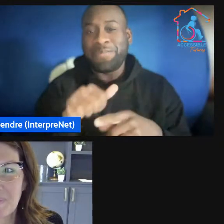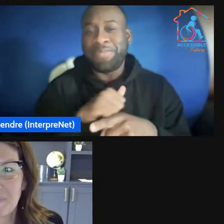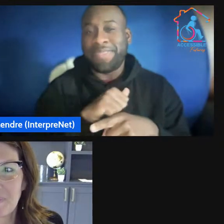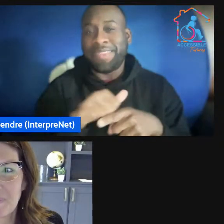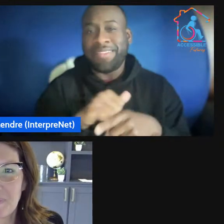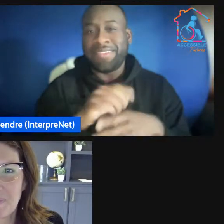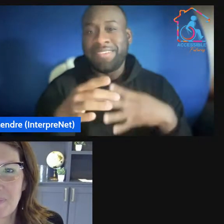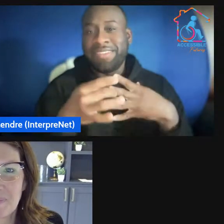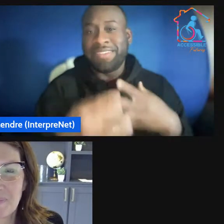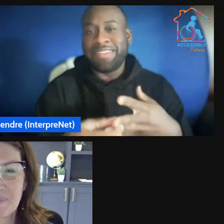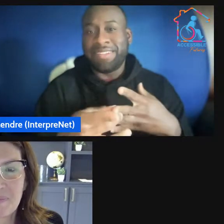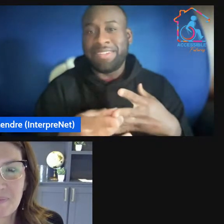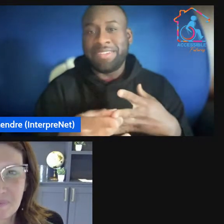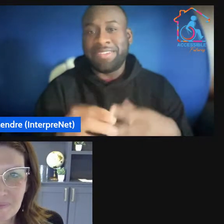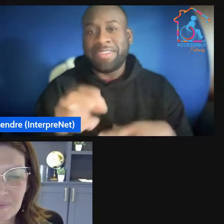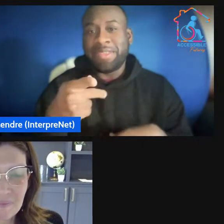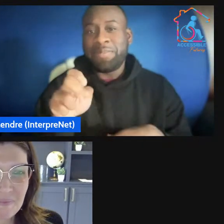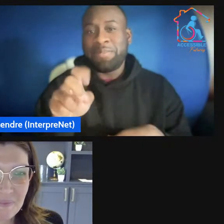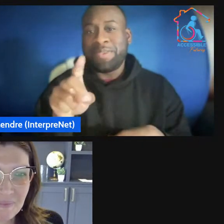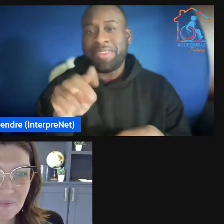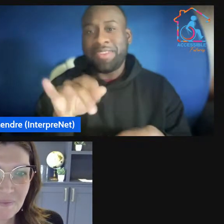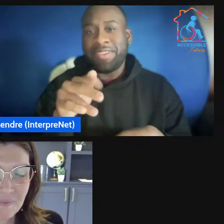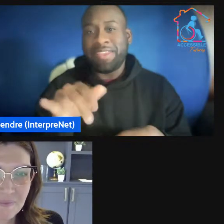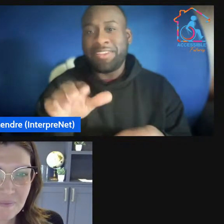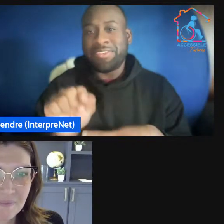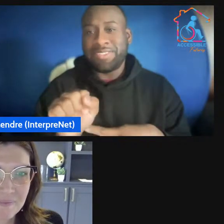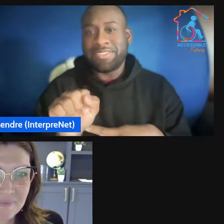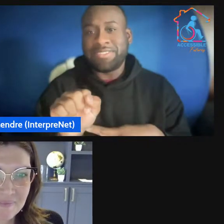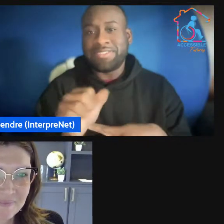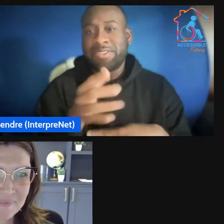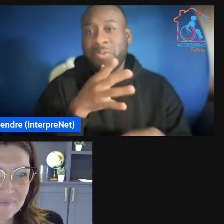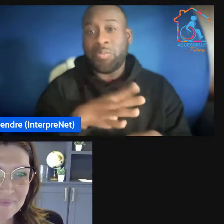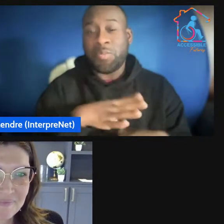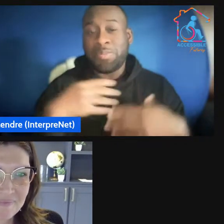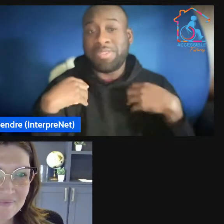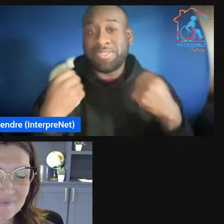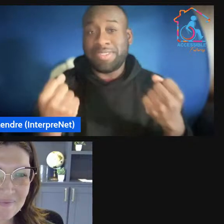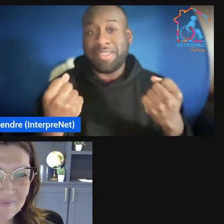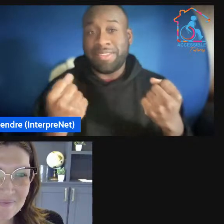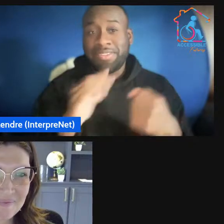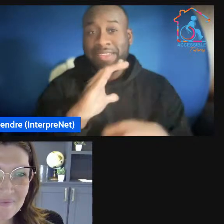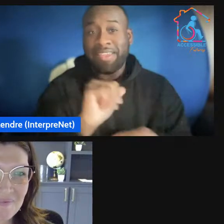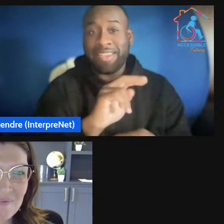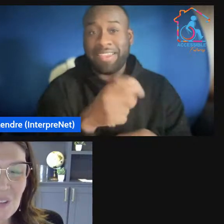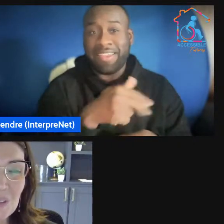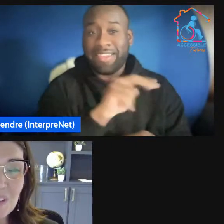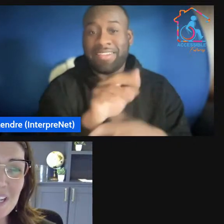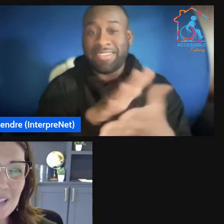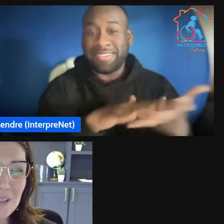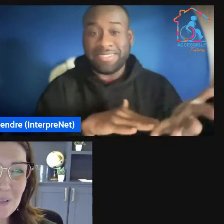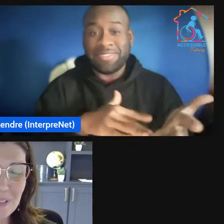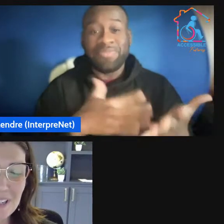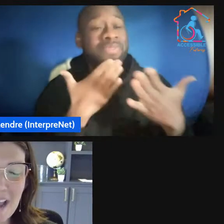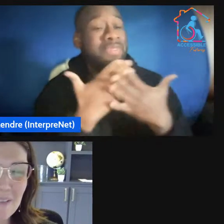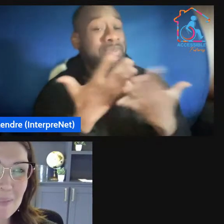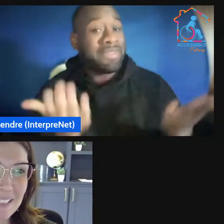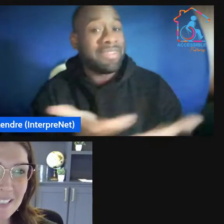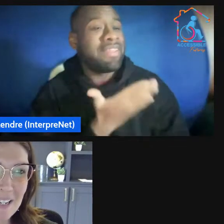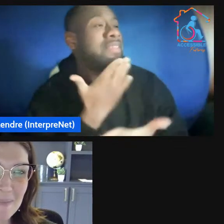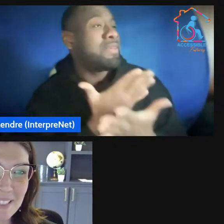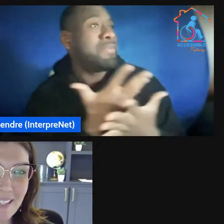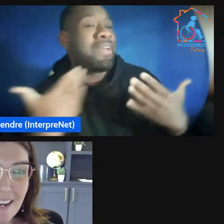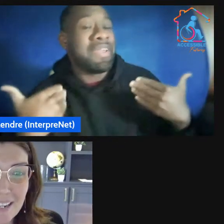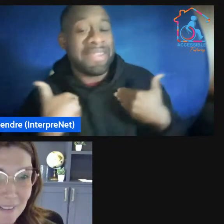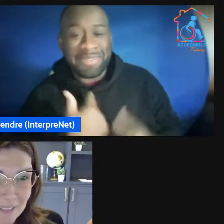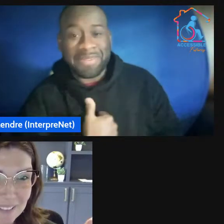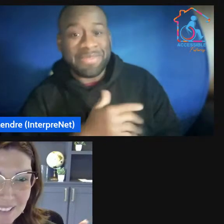Pediatrics and Women's Health at Canon Design. Carrie, thank you for being here. Well, thank you for having me,